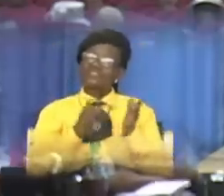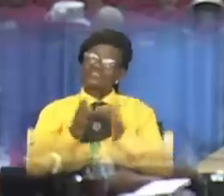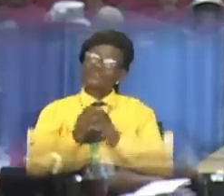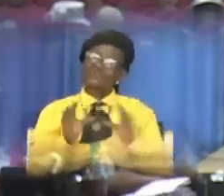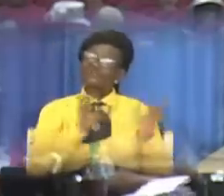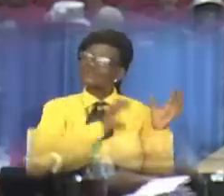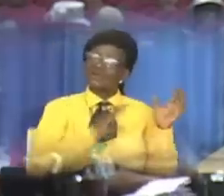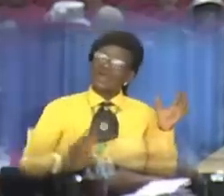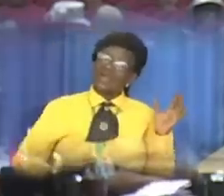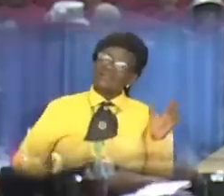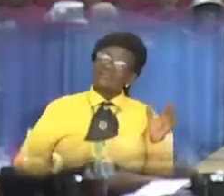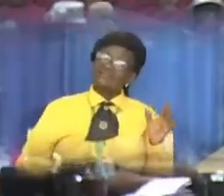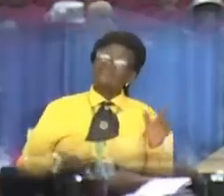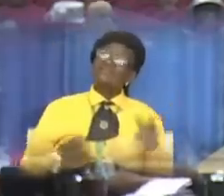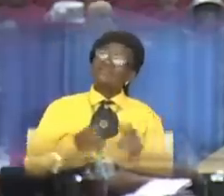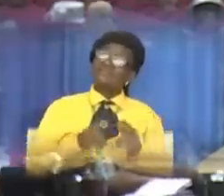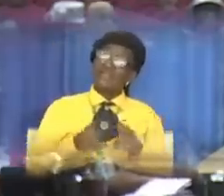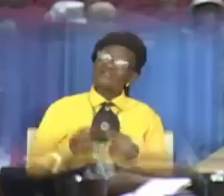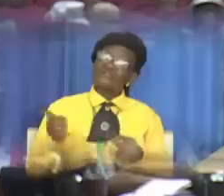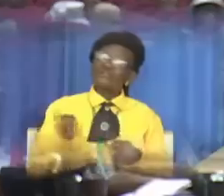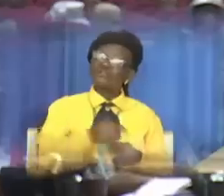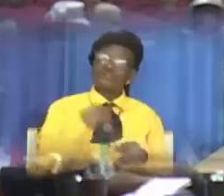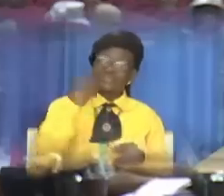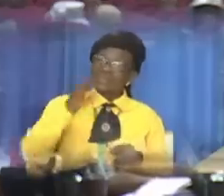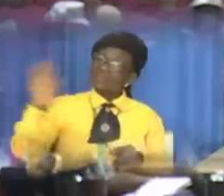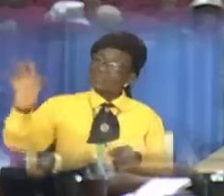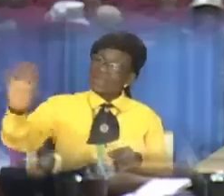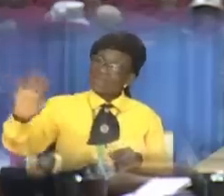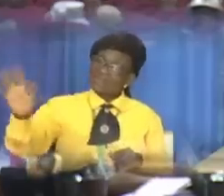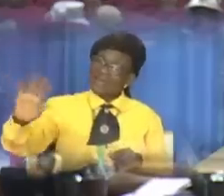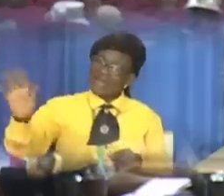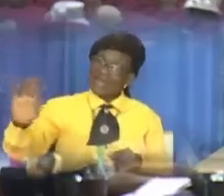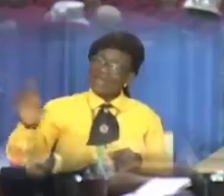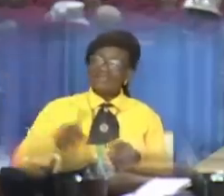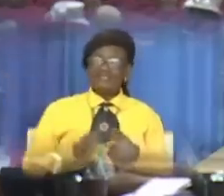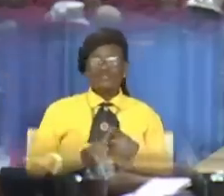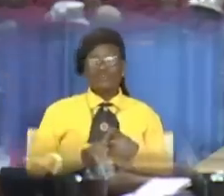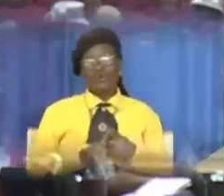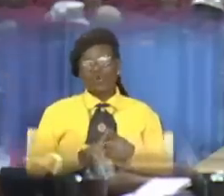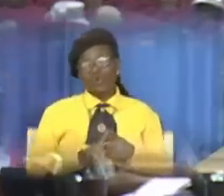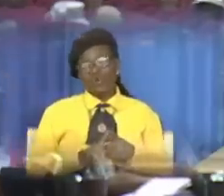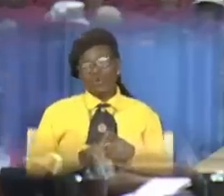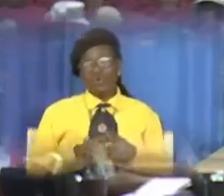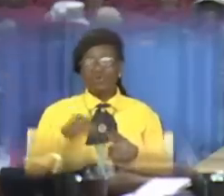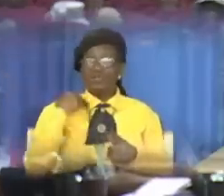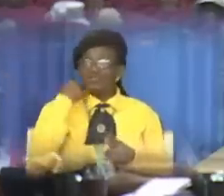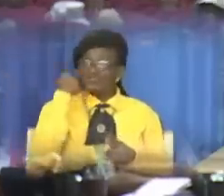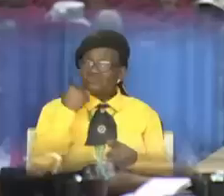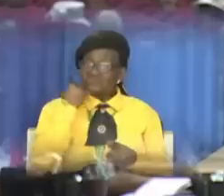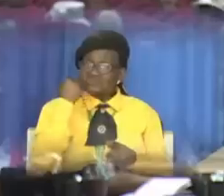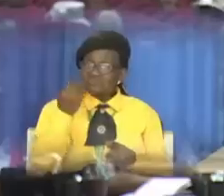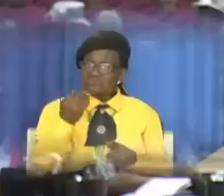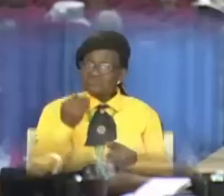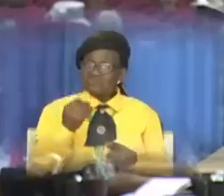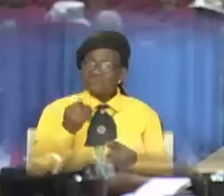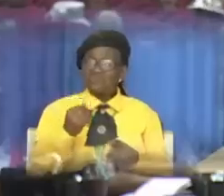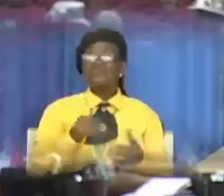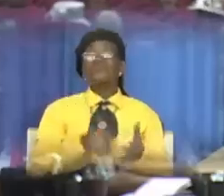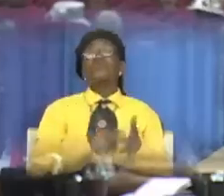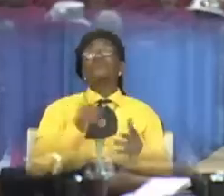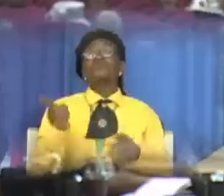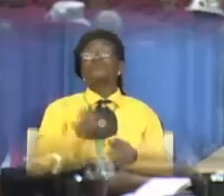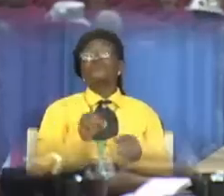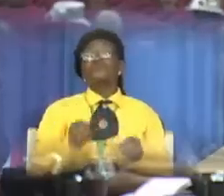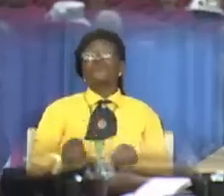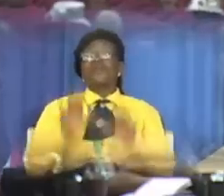If you give your life to Jesus Christ, you become a new creature. You become a child of